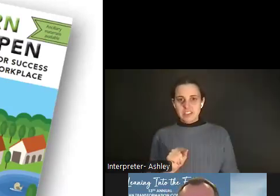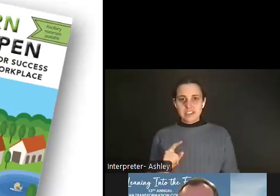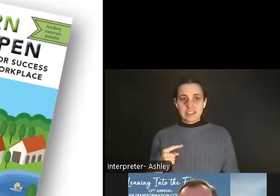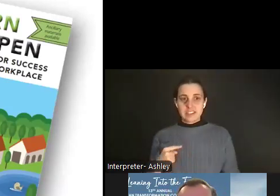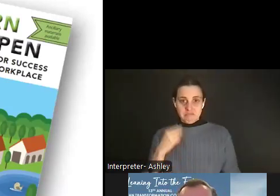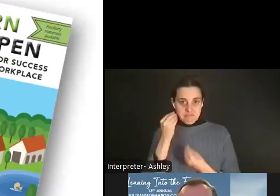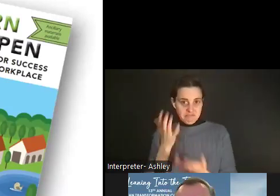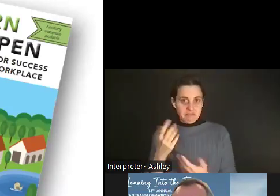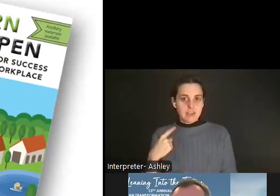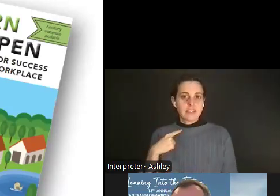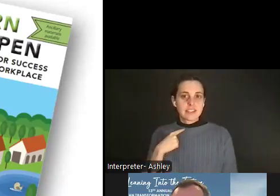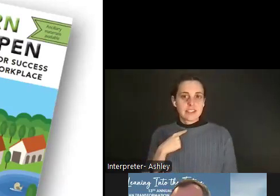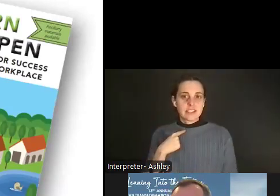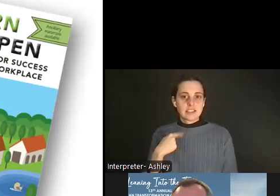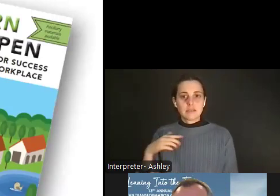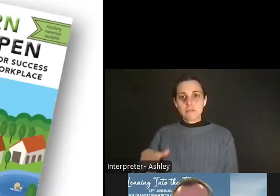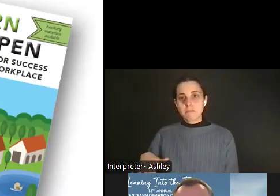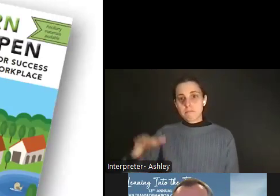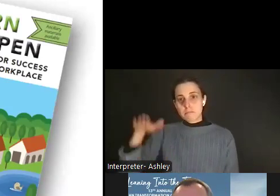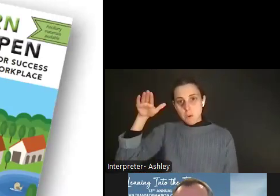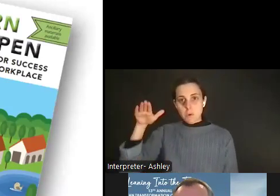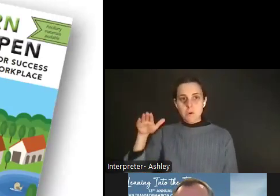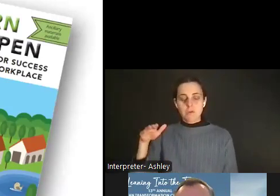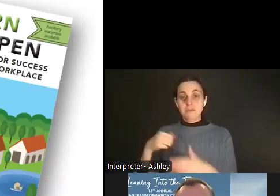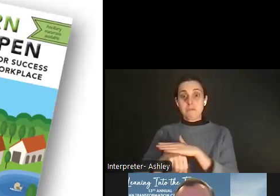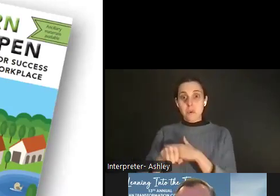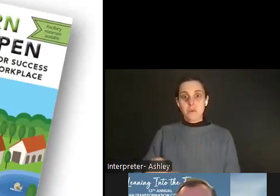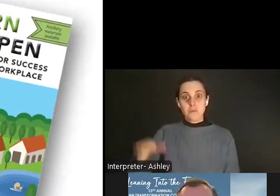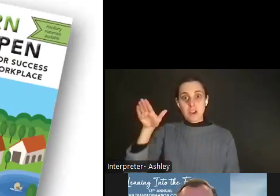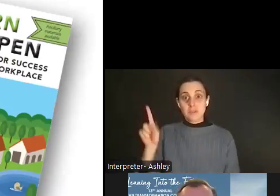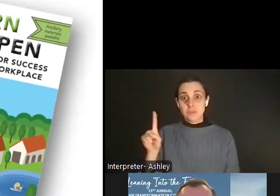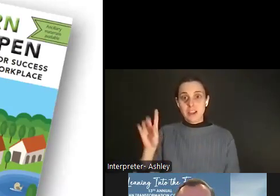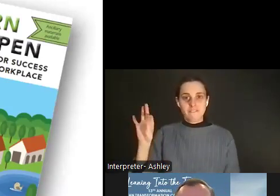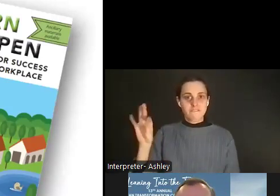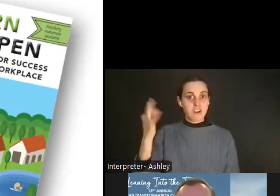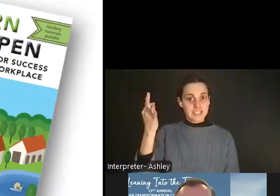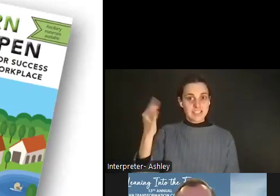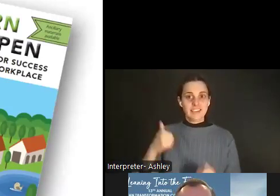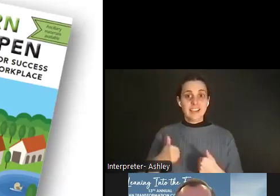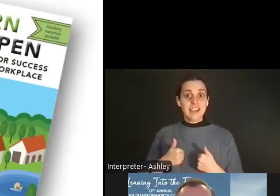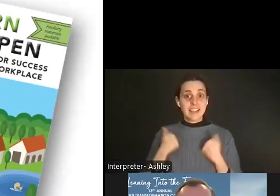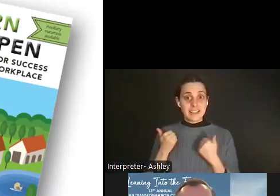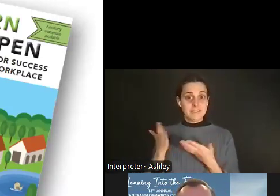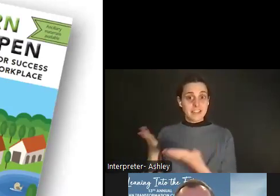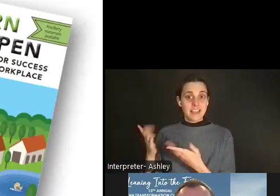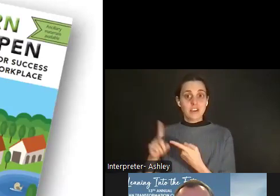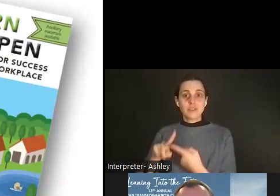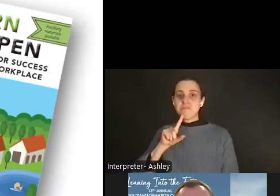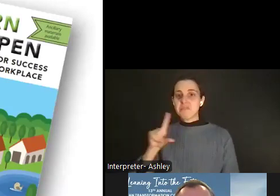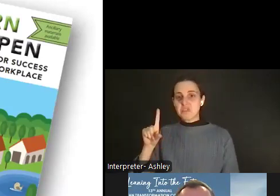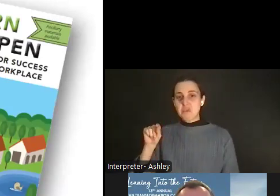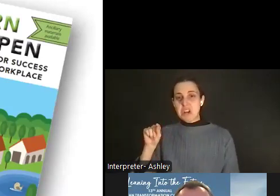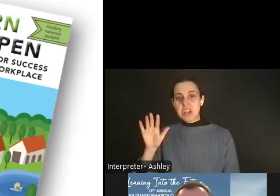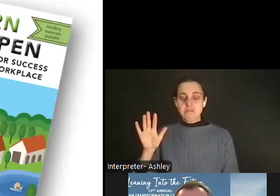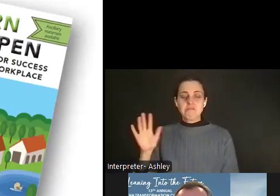was born and raised in France and lived there until I was in my 20s, and then came over to the